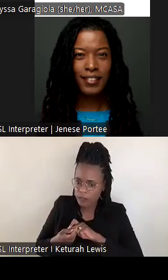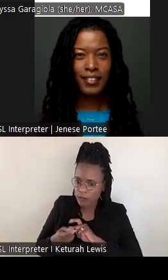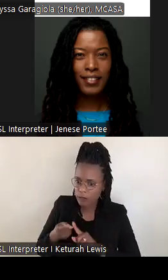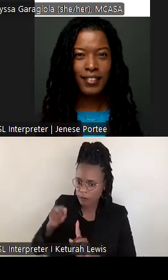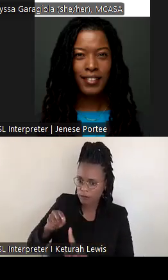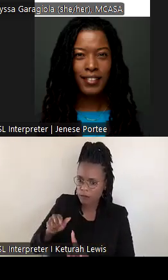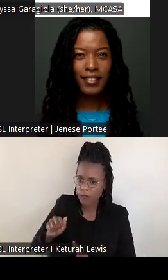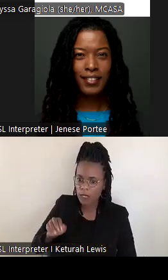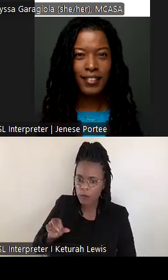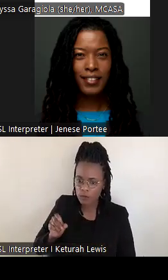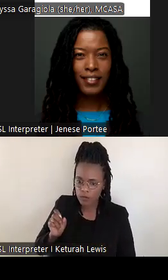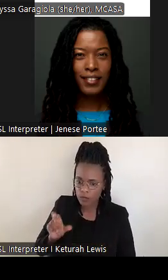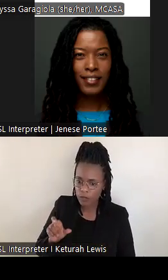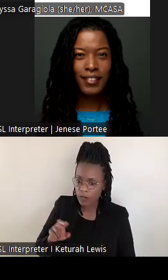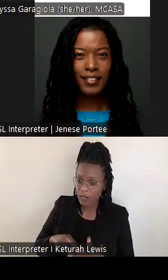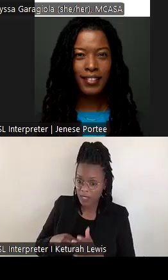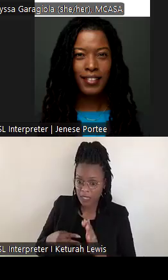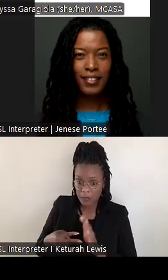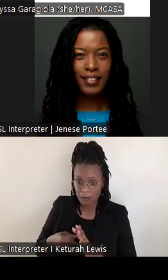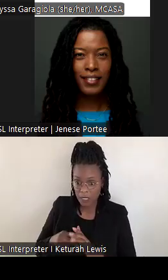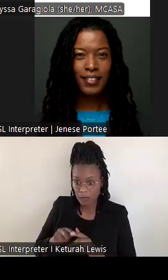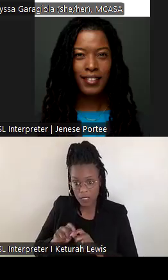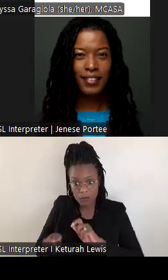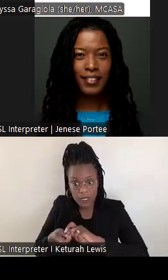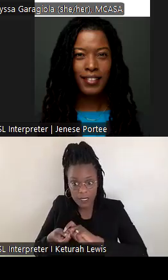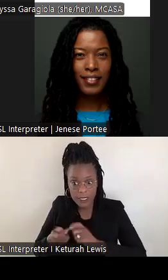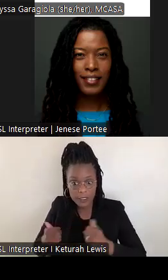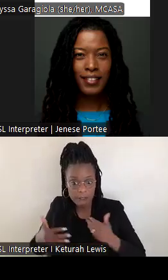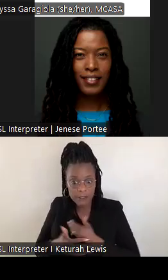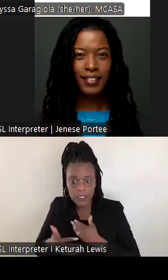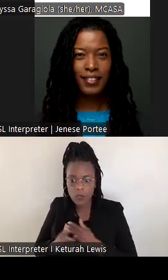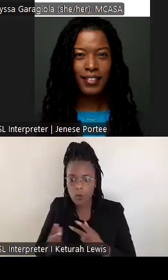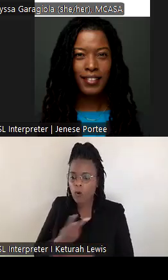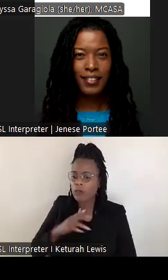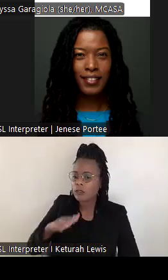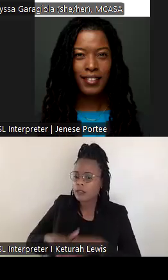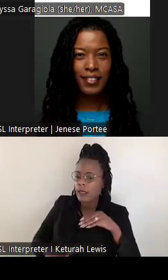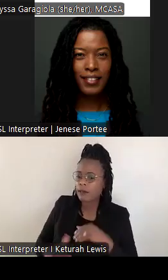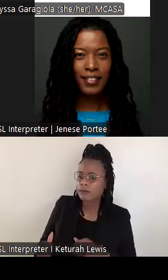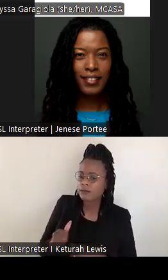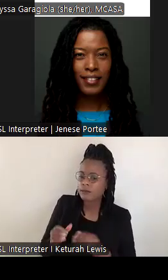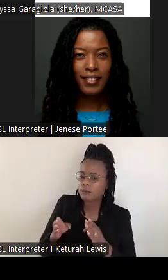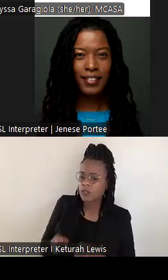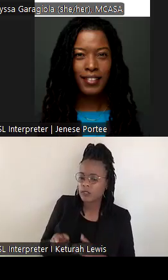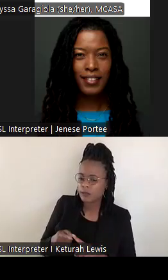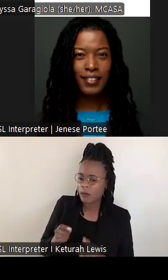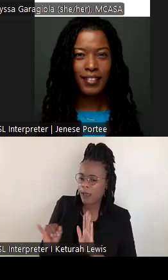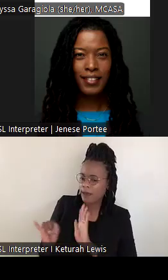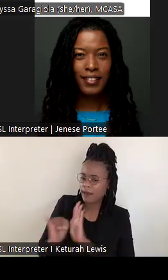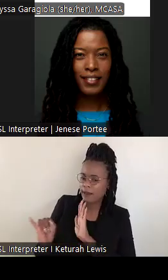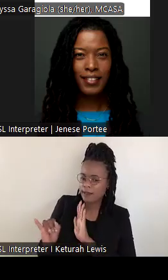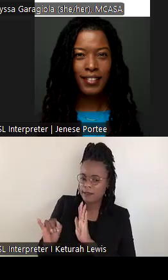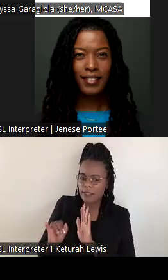seek services may be more enhanced than someone from a identity that is not or